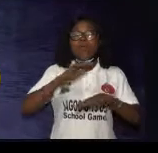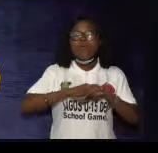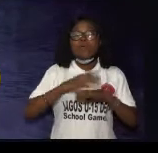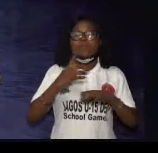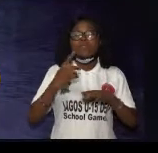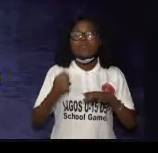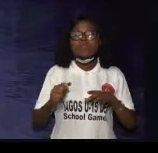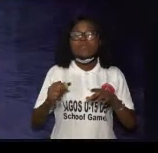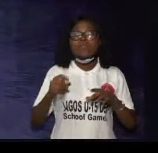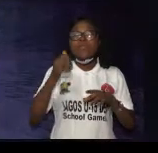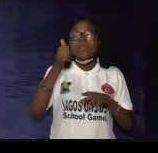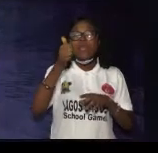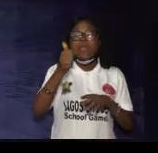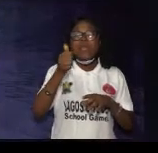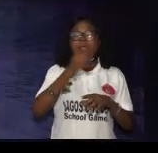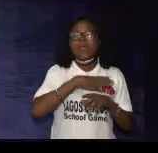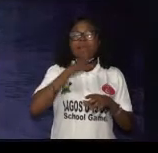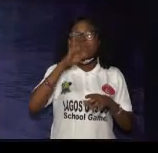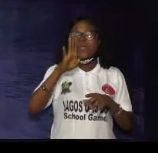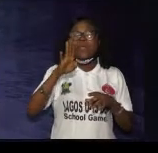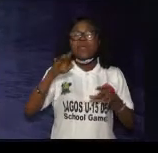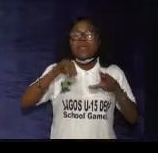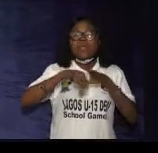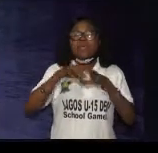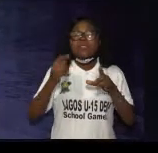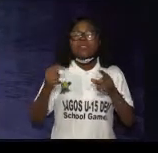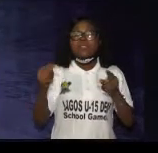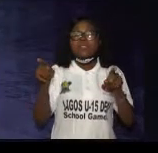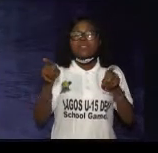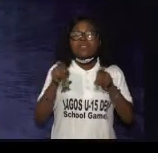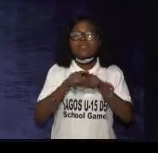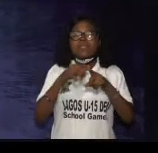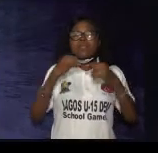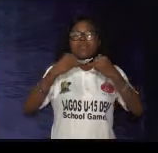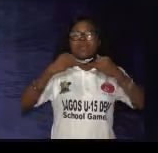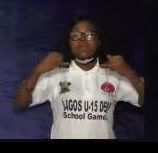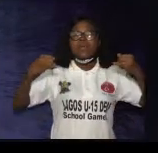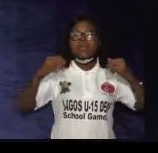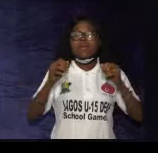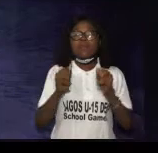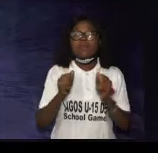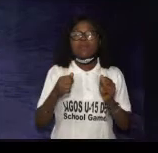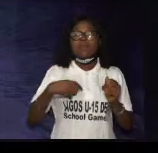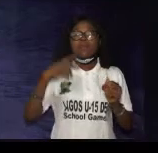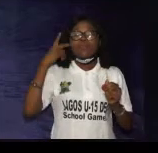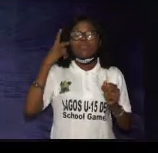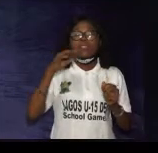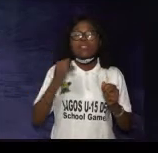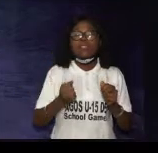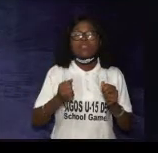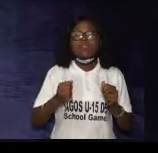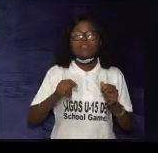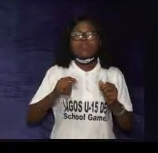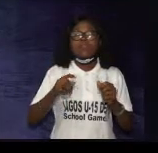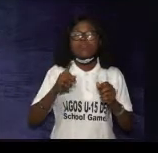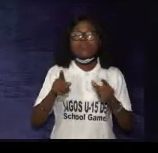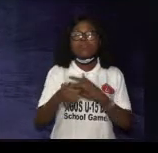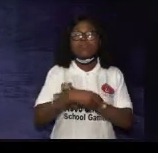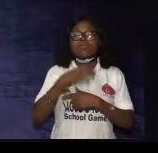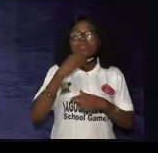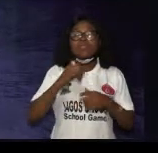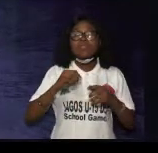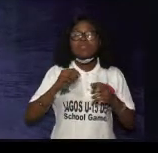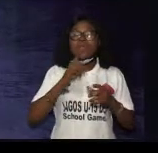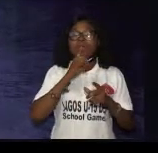diagram picturing A on the same line with B and then 56 on the other side. Now, the correct answer to this will be